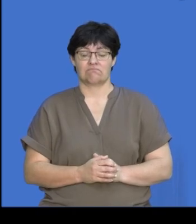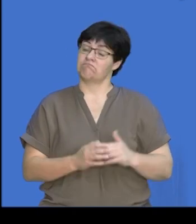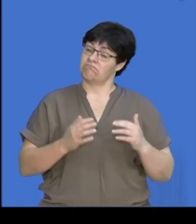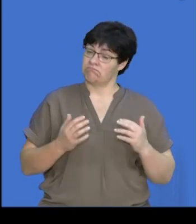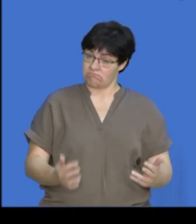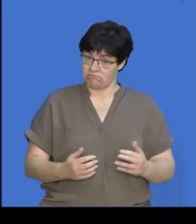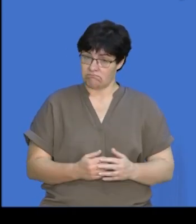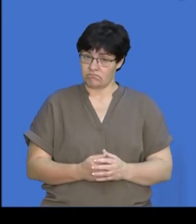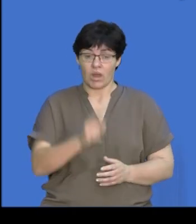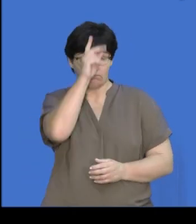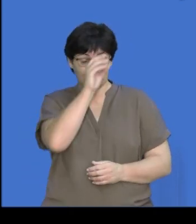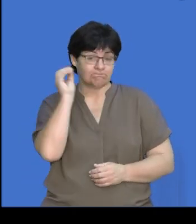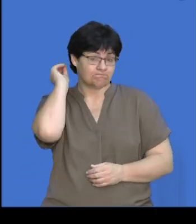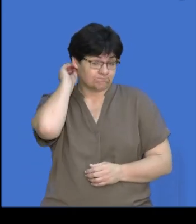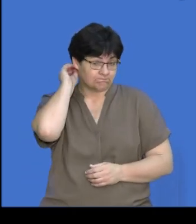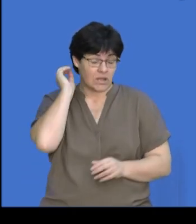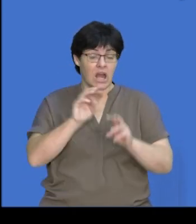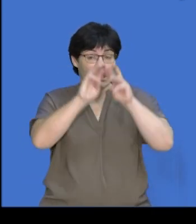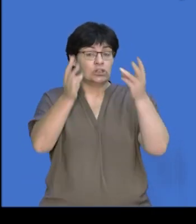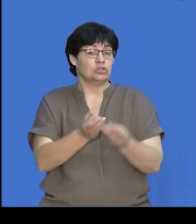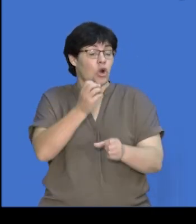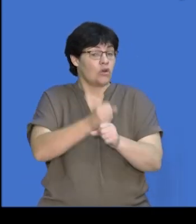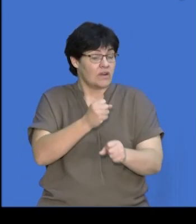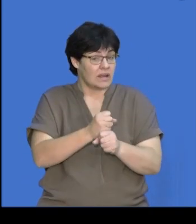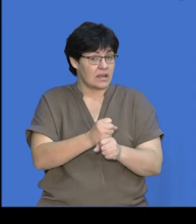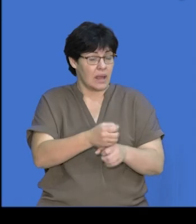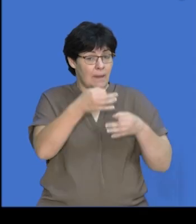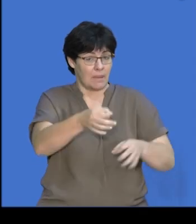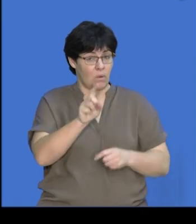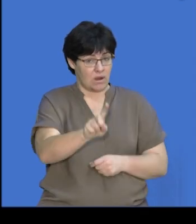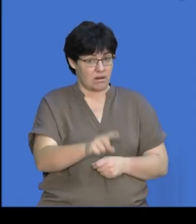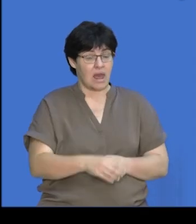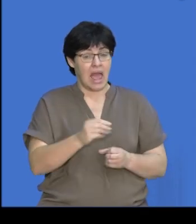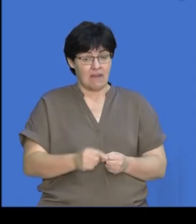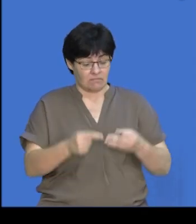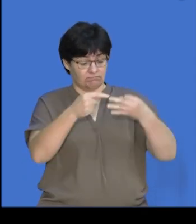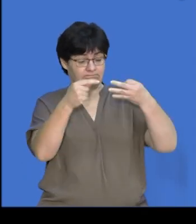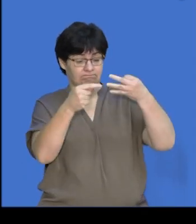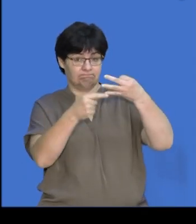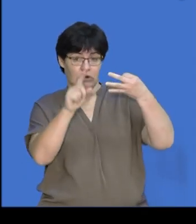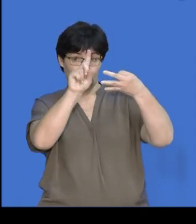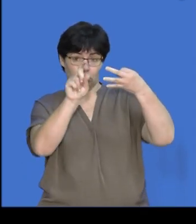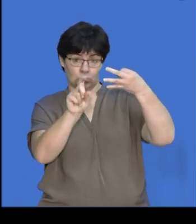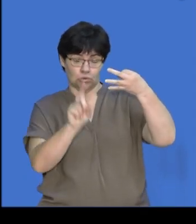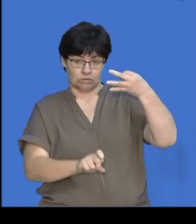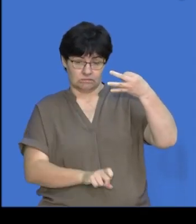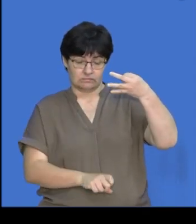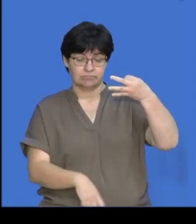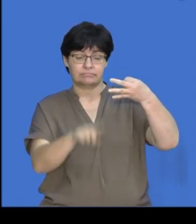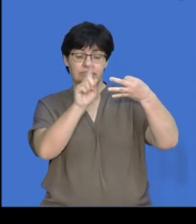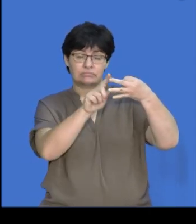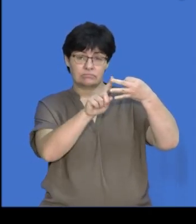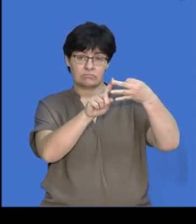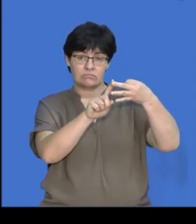So, remember, in Geography Paper 1, we have 3 types of questions. These are short